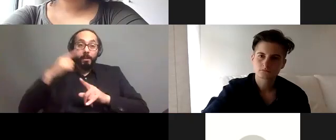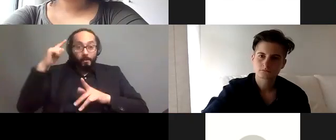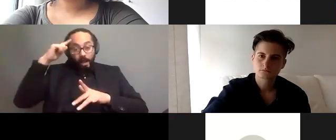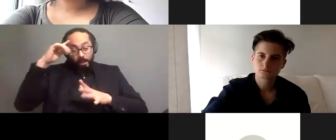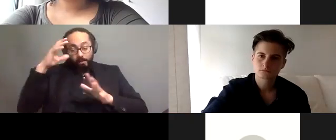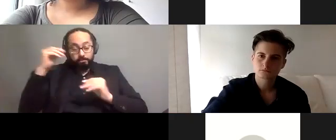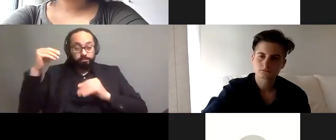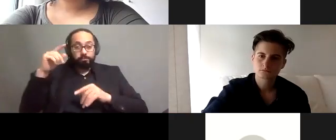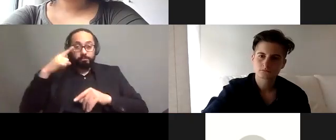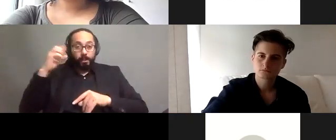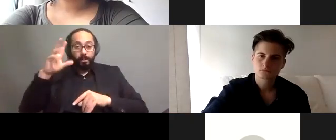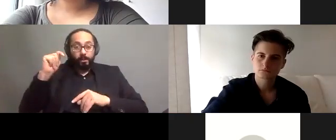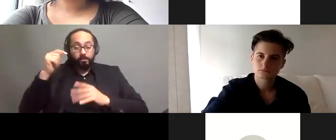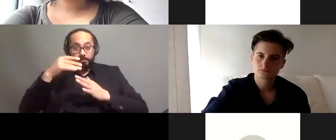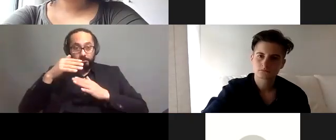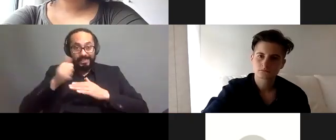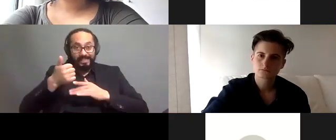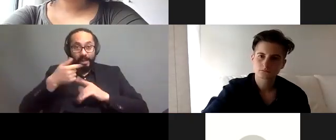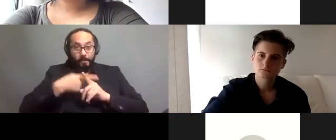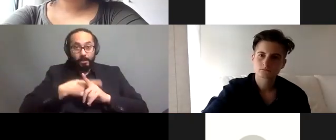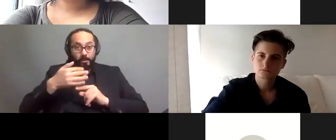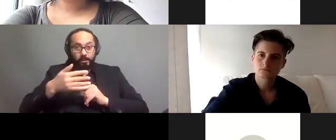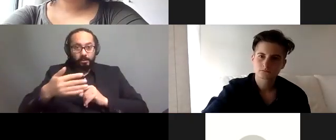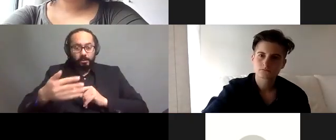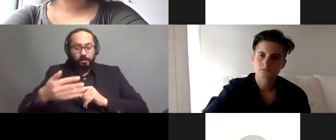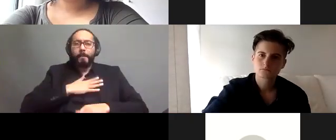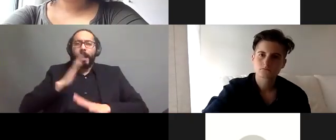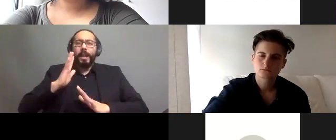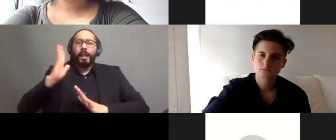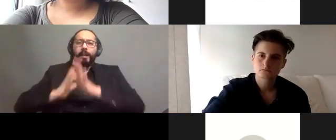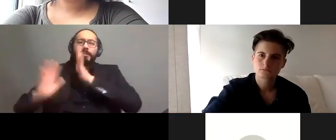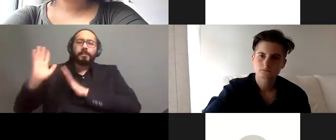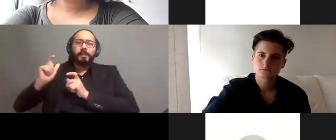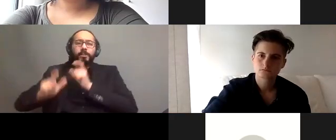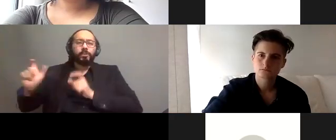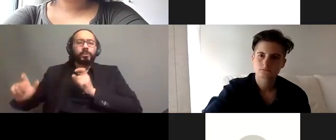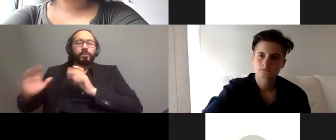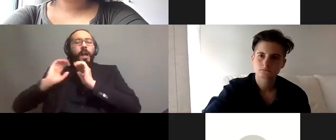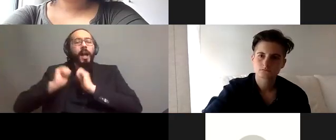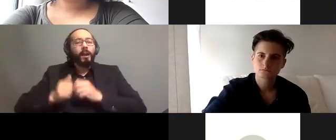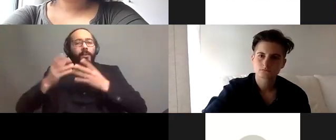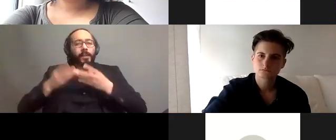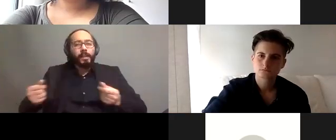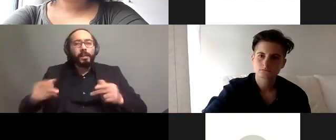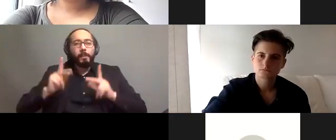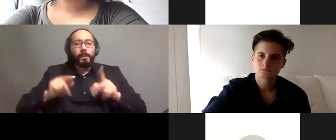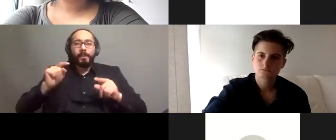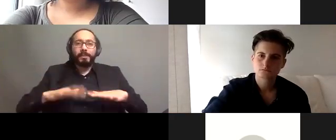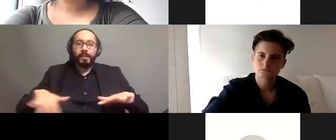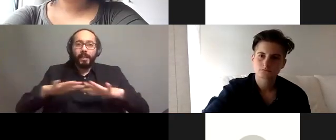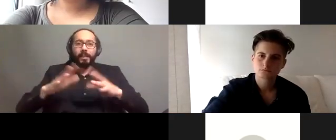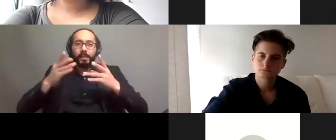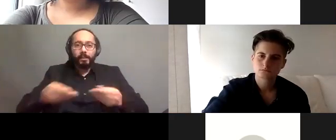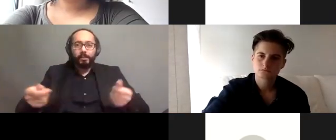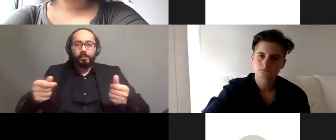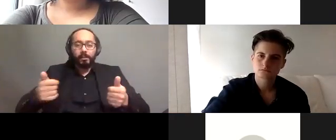well, how did my ancestors heal? How do the people of this land heal? And I turned to a number of